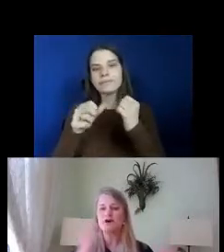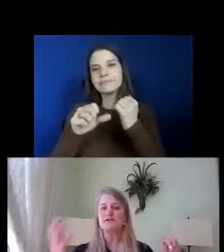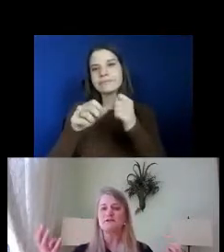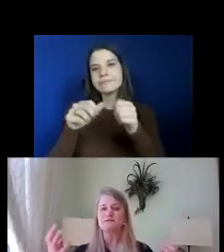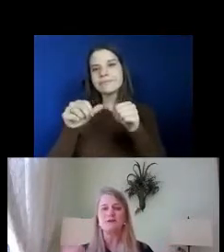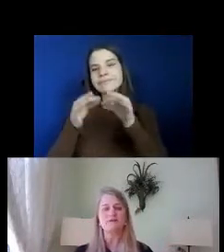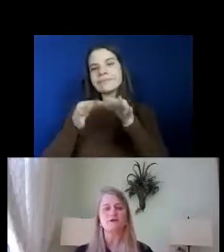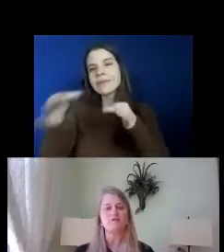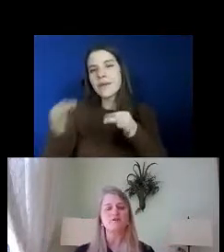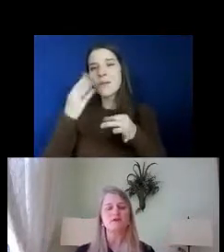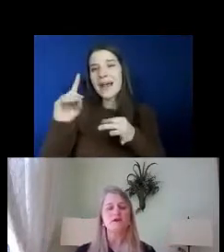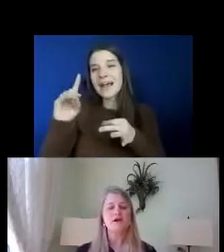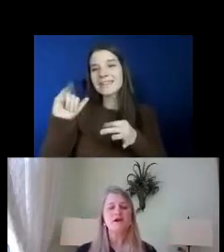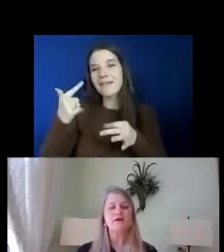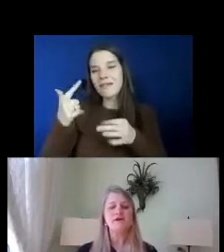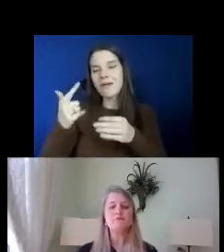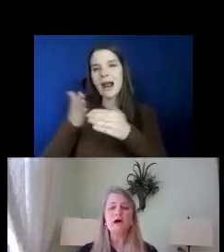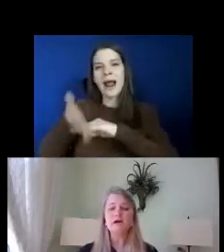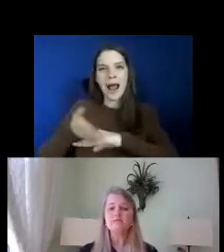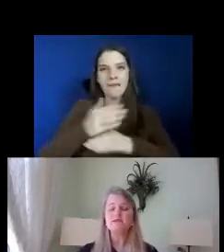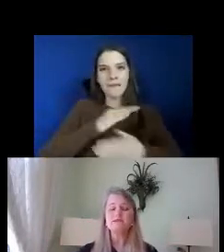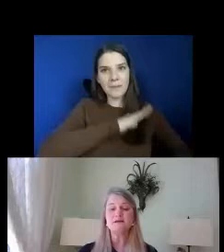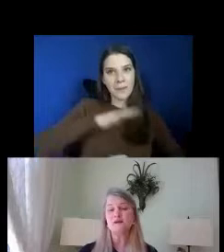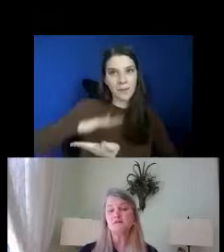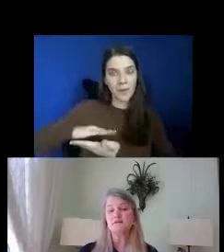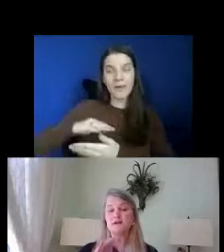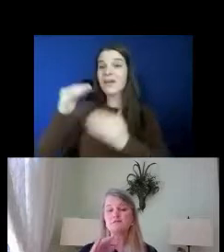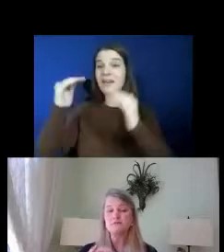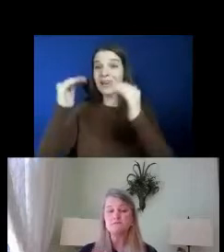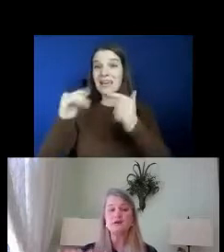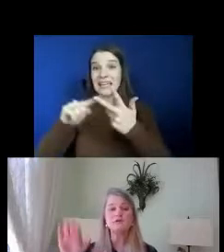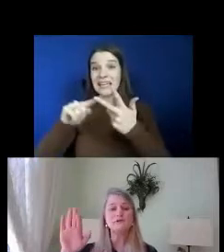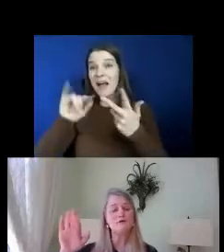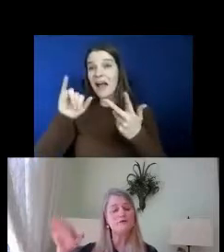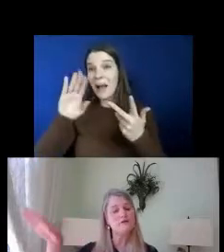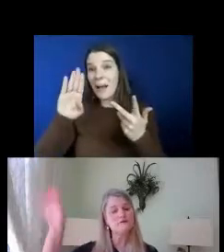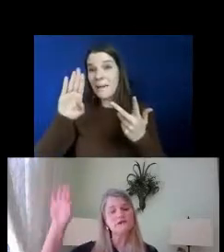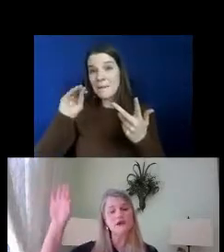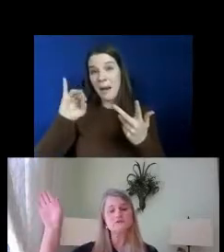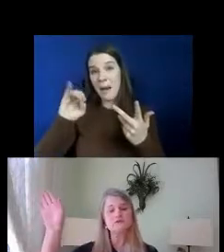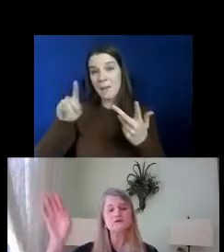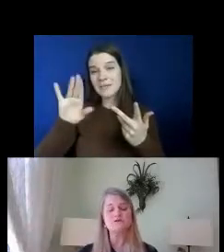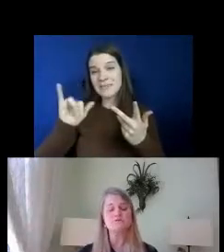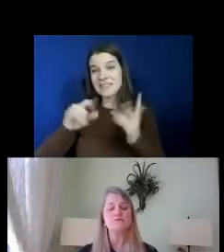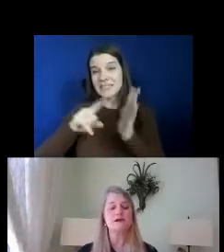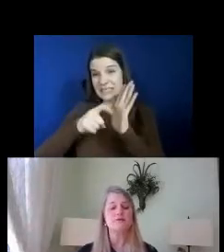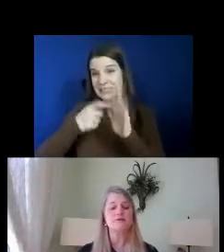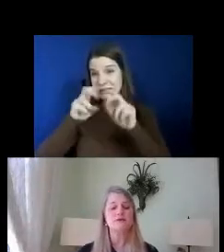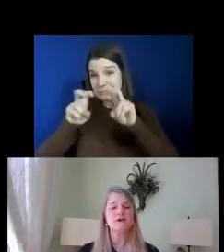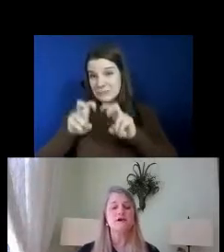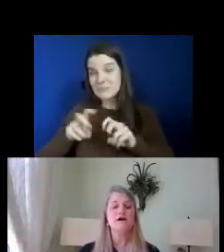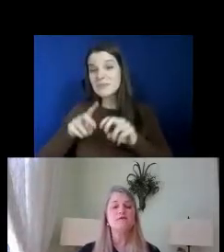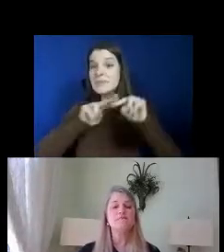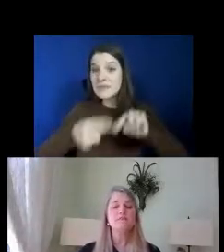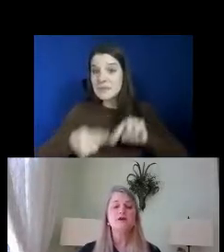imaging follows mammographic. And then biopsies, again, have dipped down low and then are now starting to